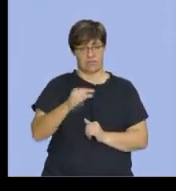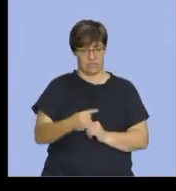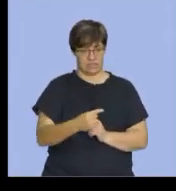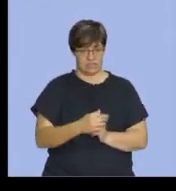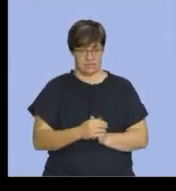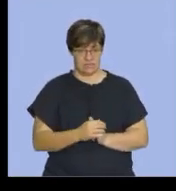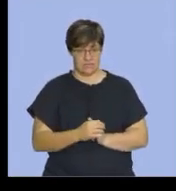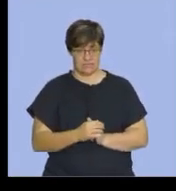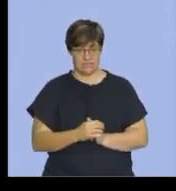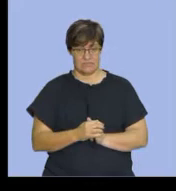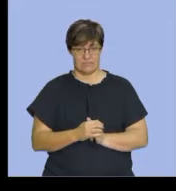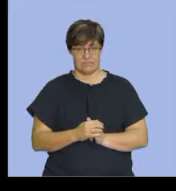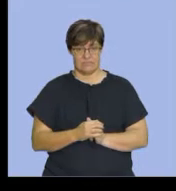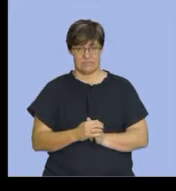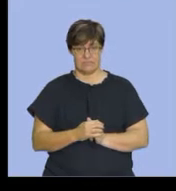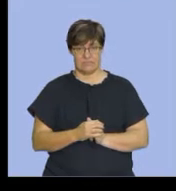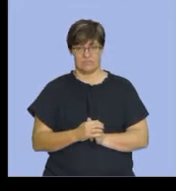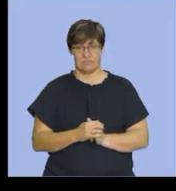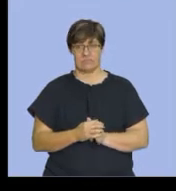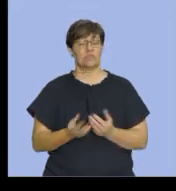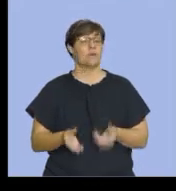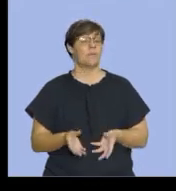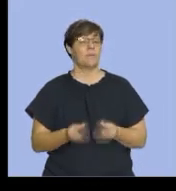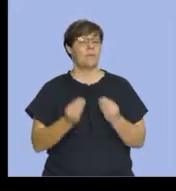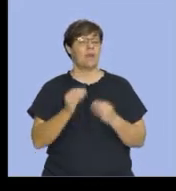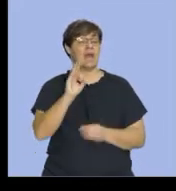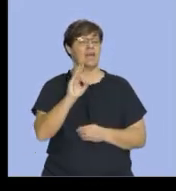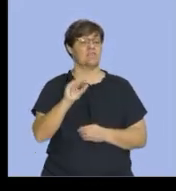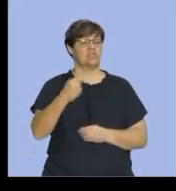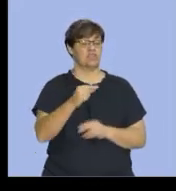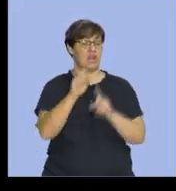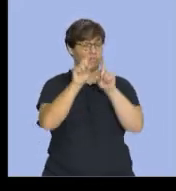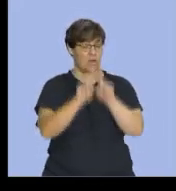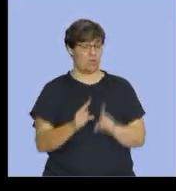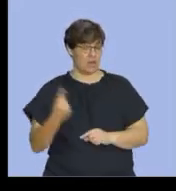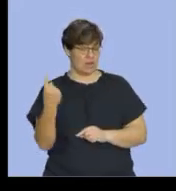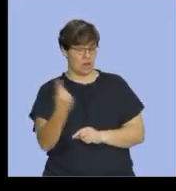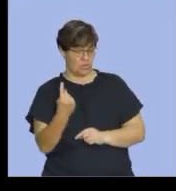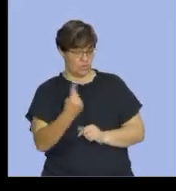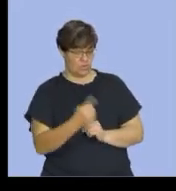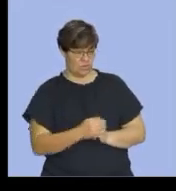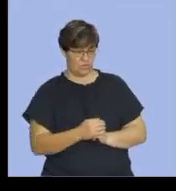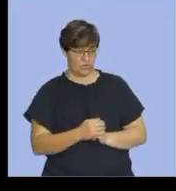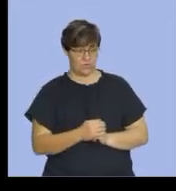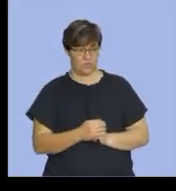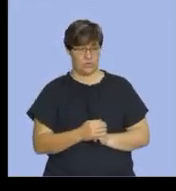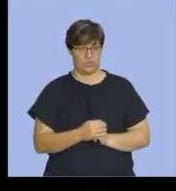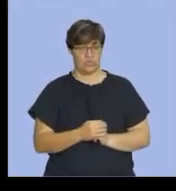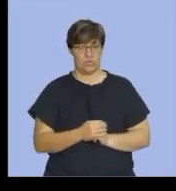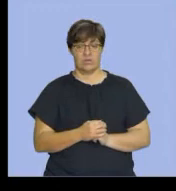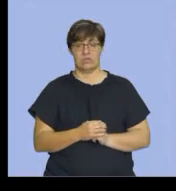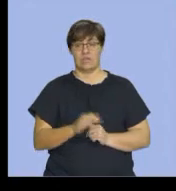Fg. So to get Fg parallel on its own, we're going to use